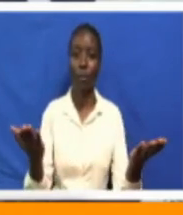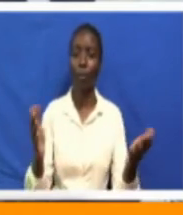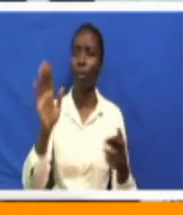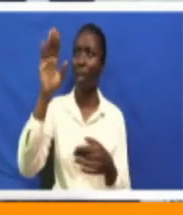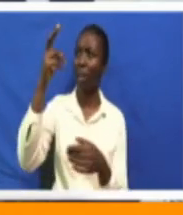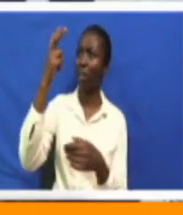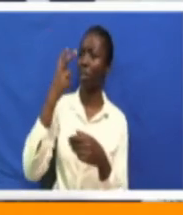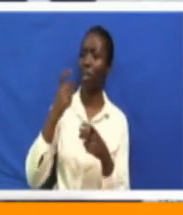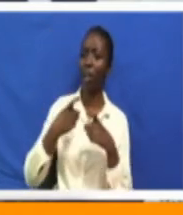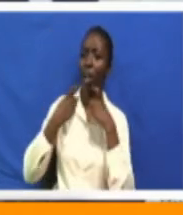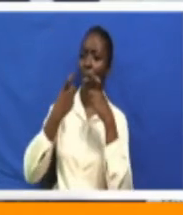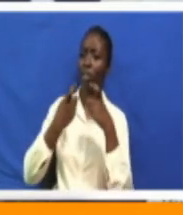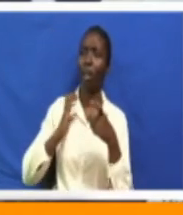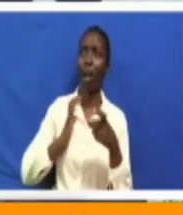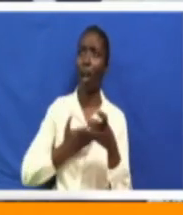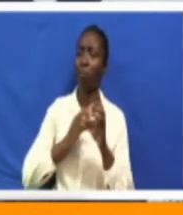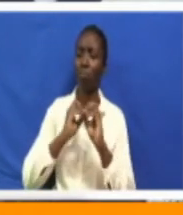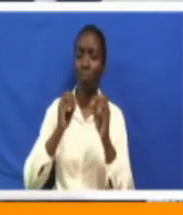military